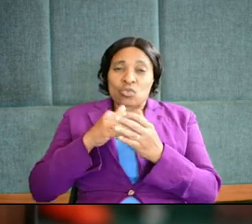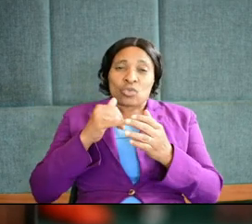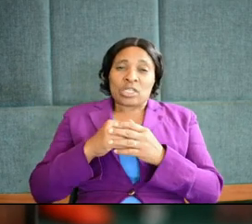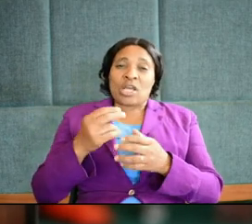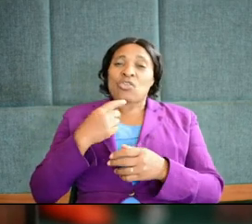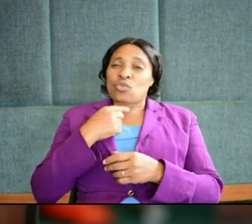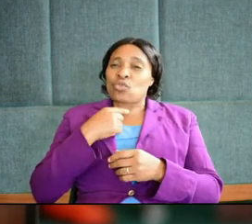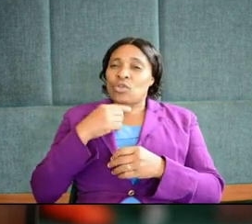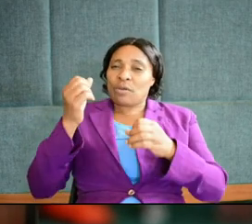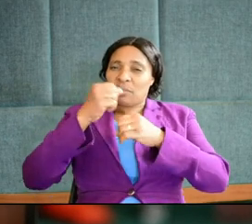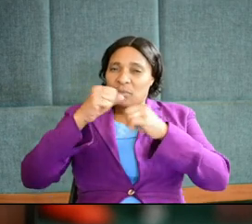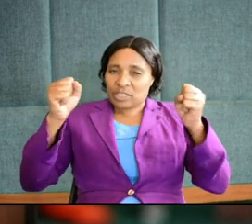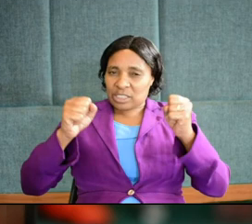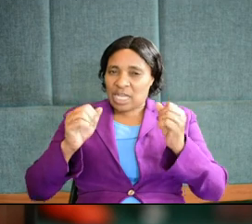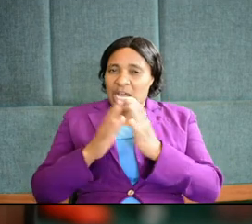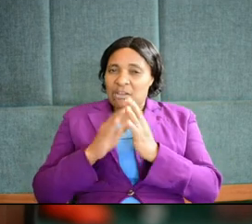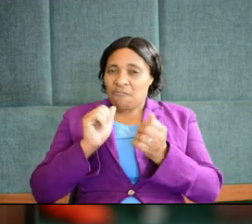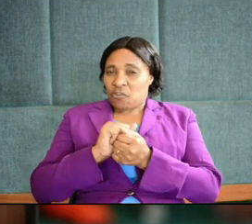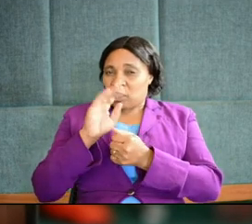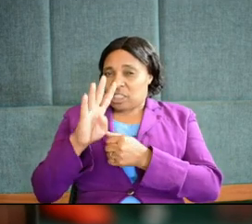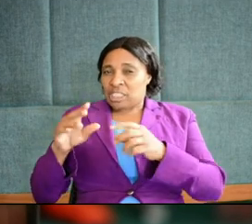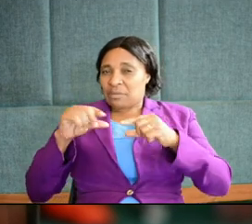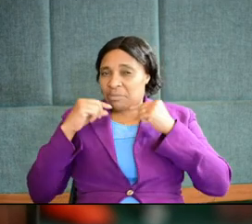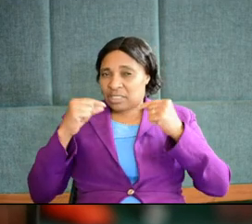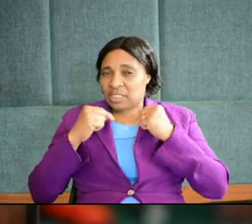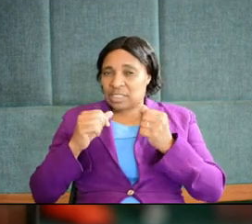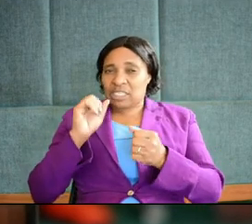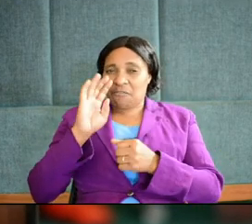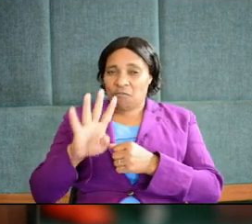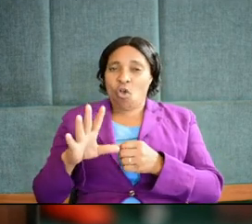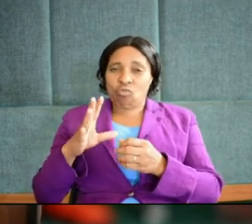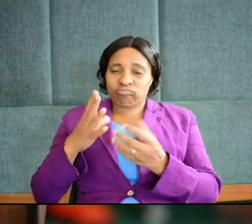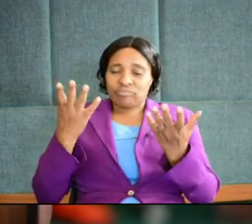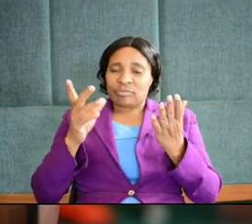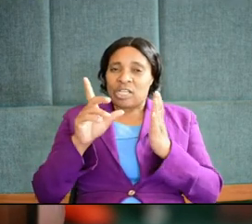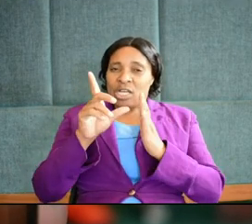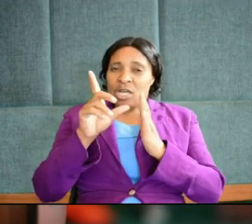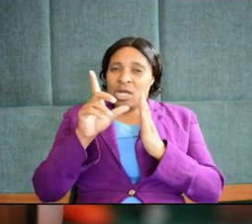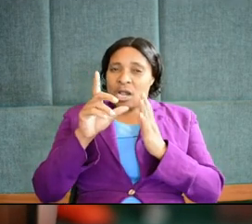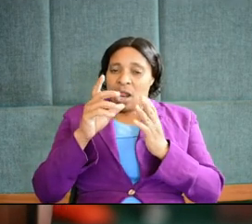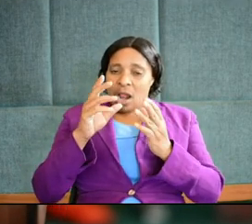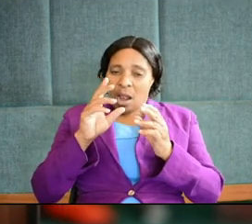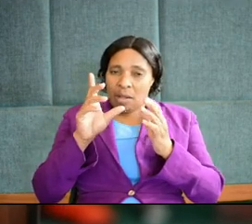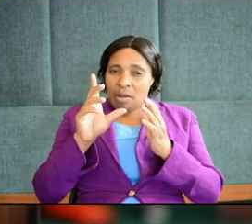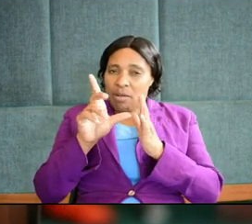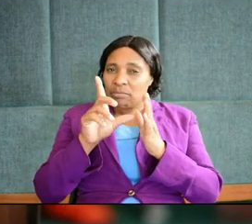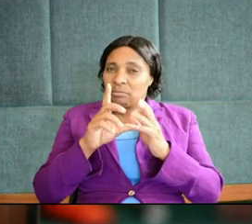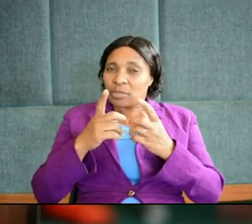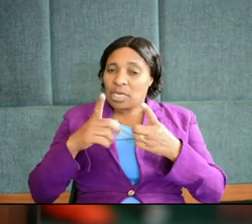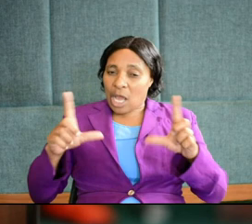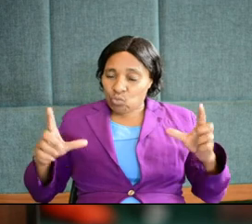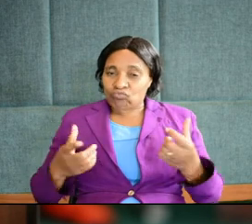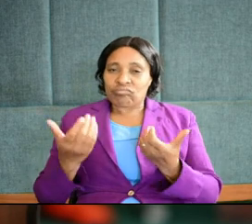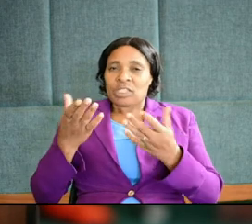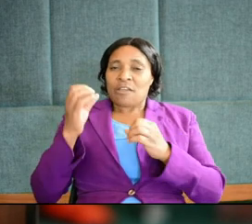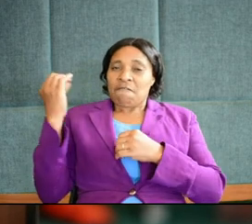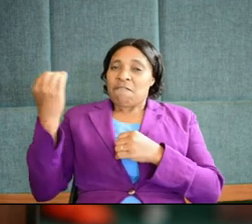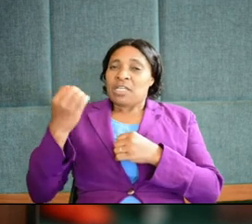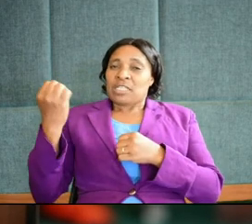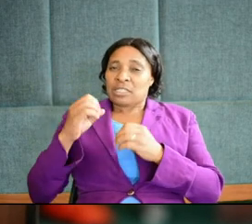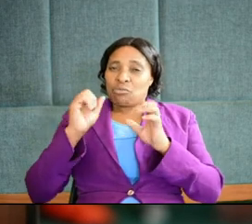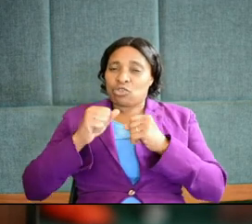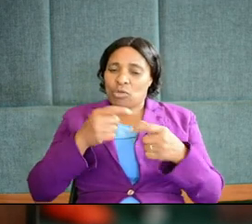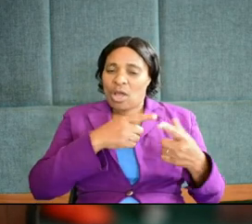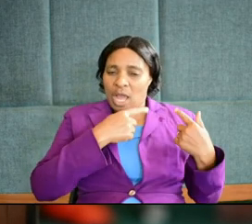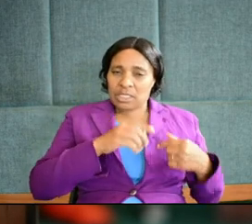union president and at least 14 pastors and 4 literature evangelists. Victor and Eunice have rejoiced in seeing children give their hearts